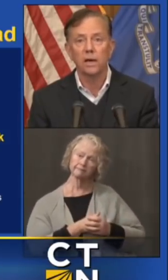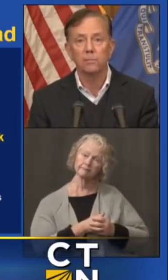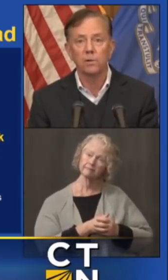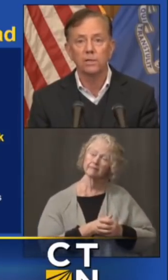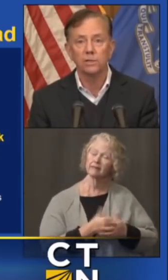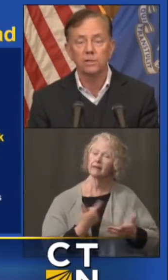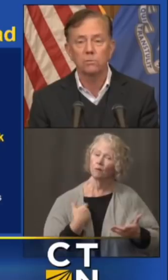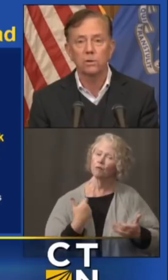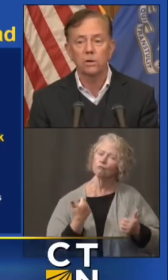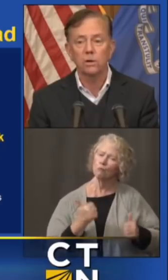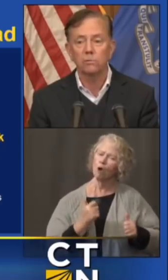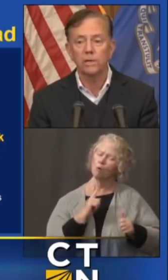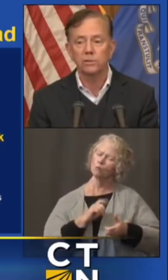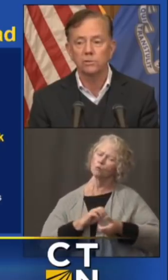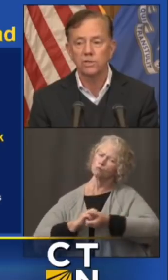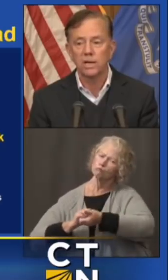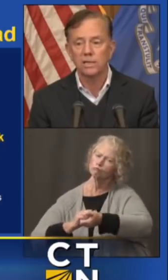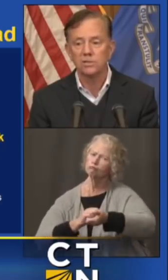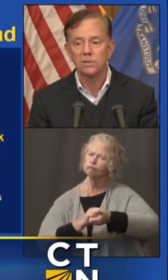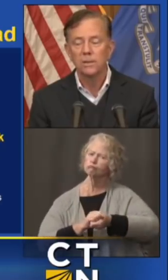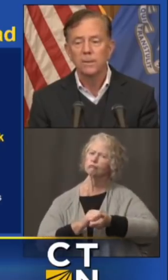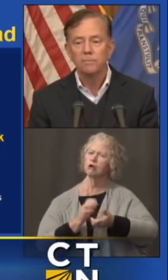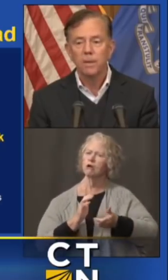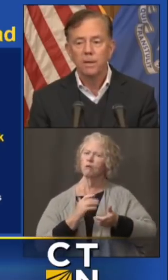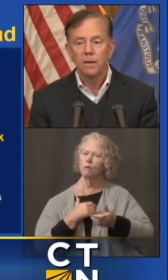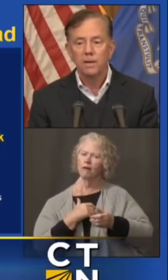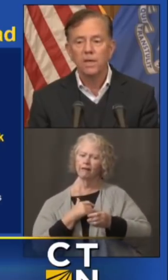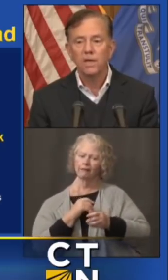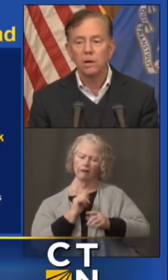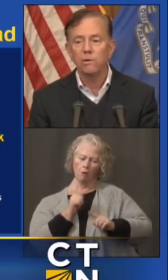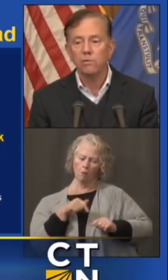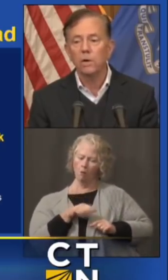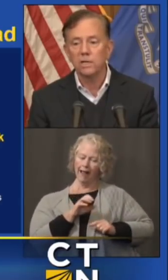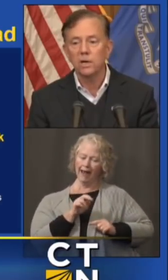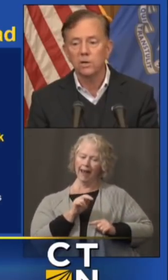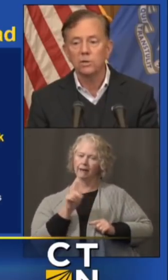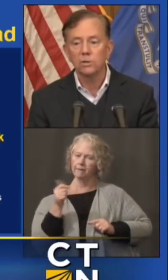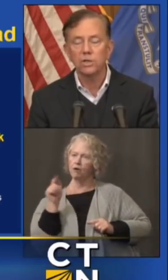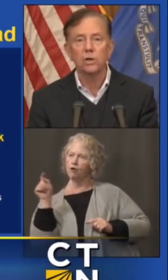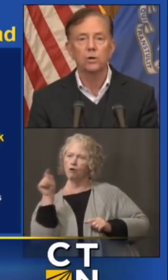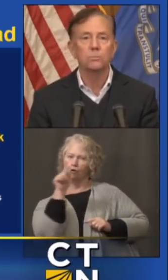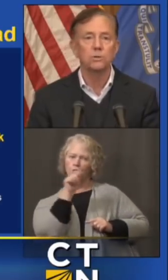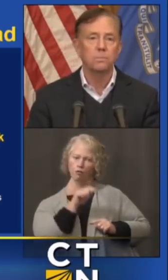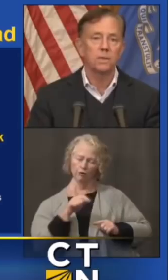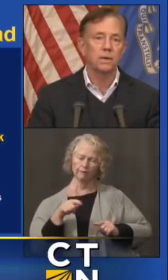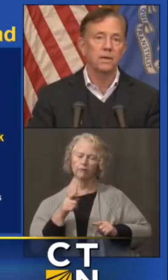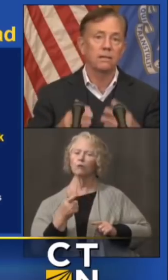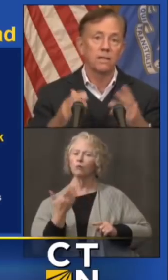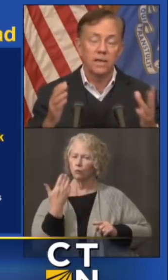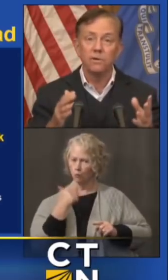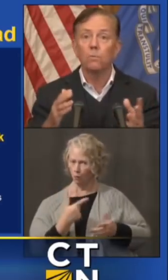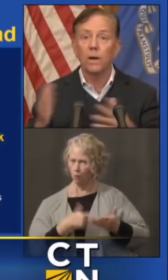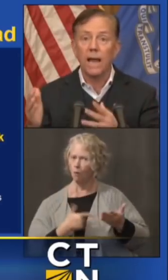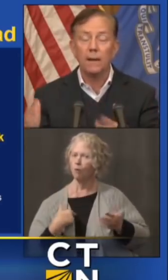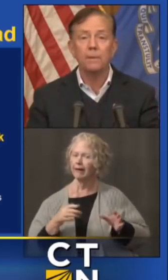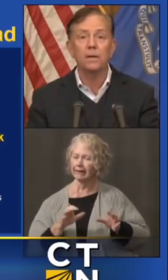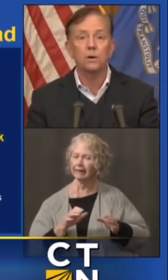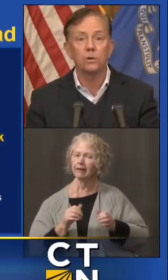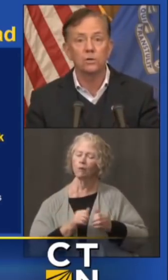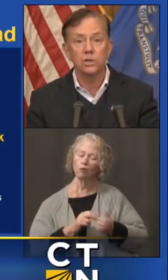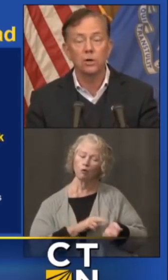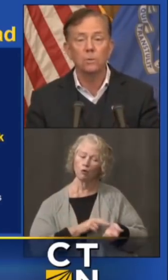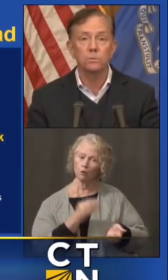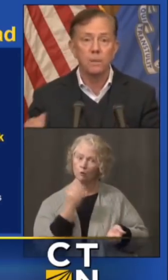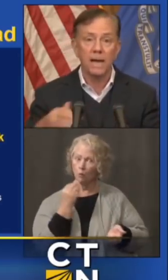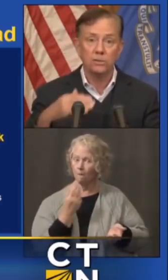in collaboration with our regional states. I think you know what we've already done on nursing homes, but given what happened in